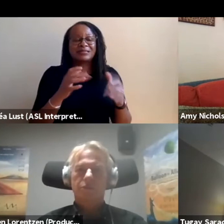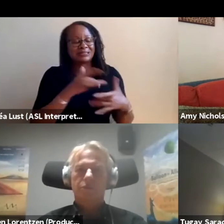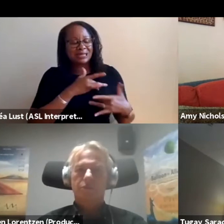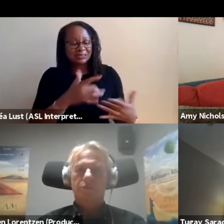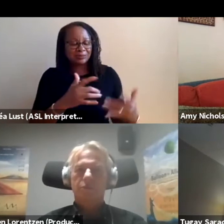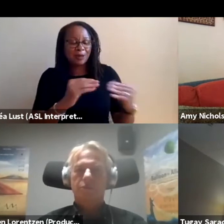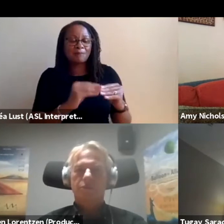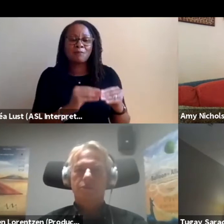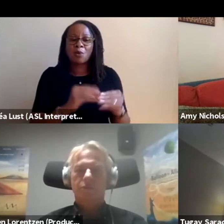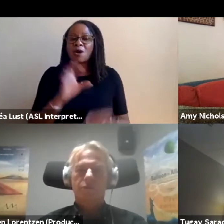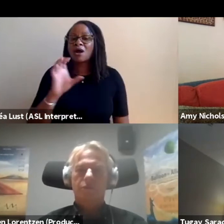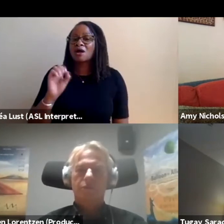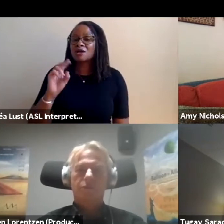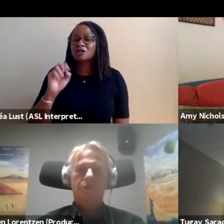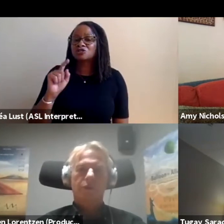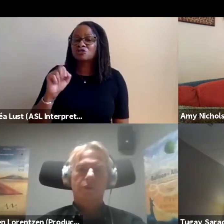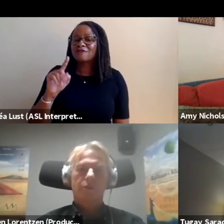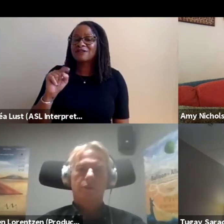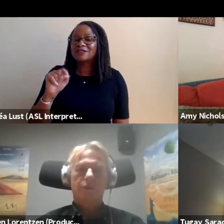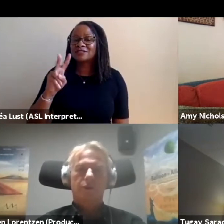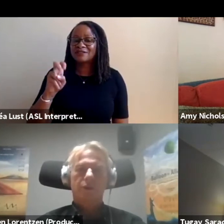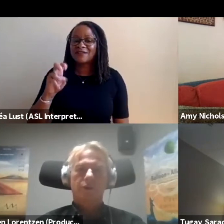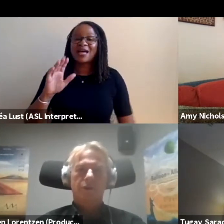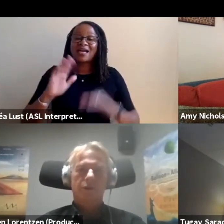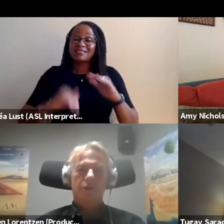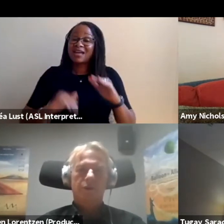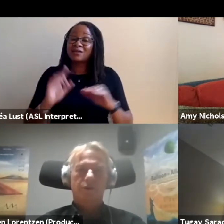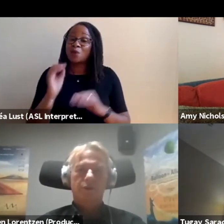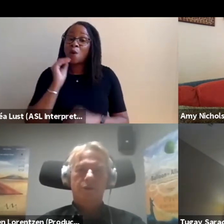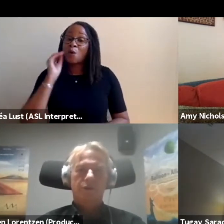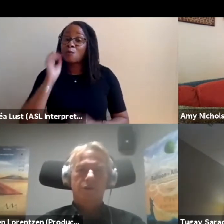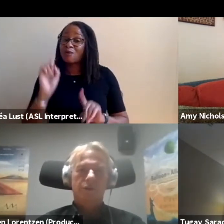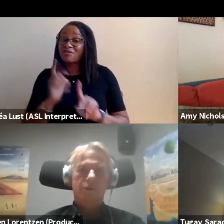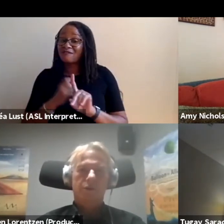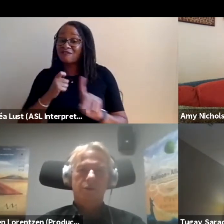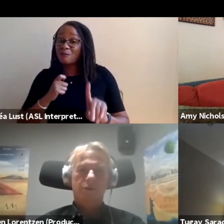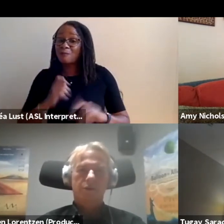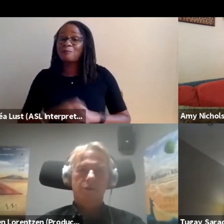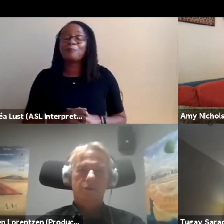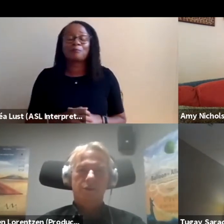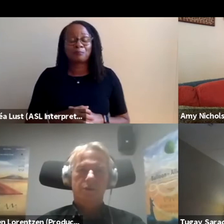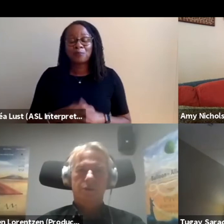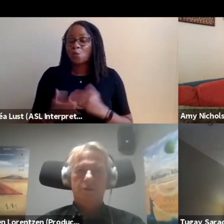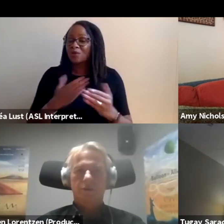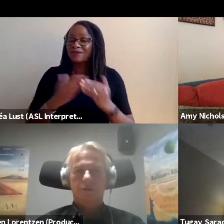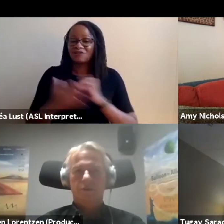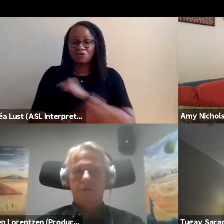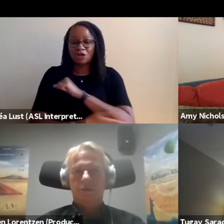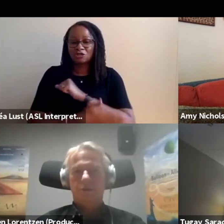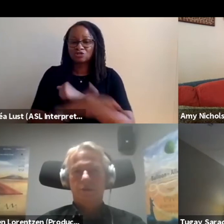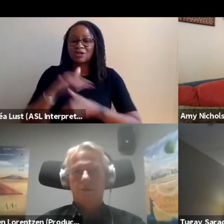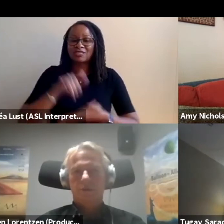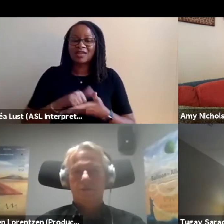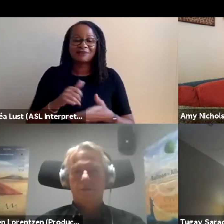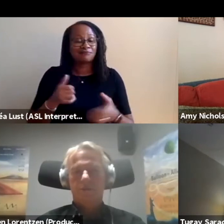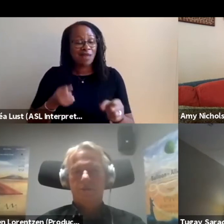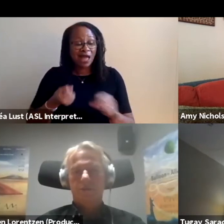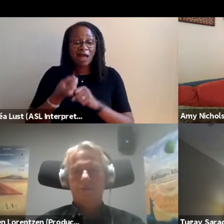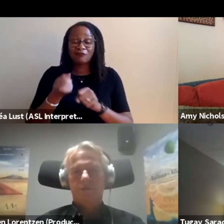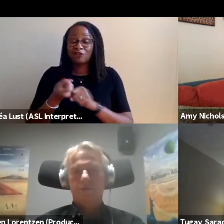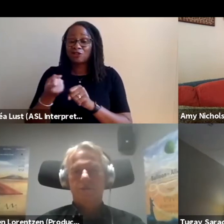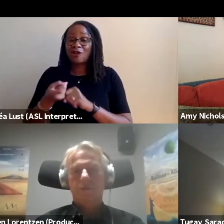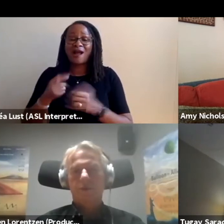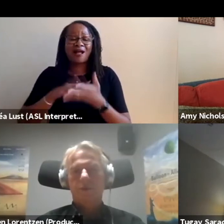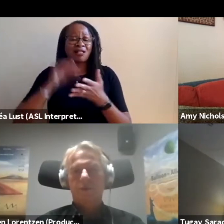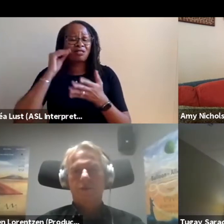home country where they come from. And yeah, year to year, I learned much more.